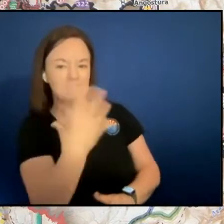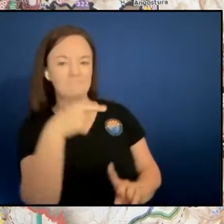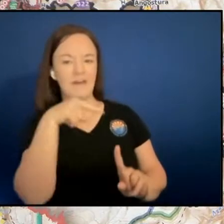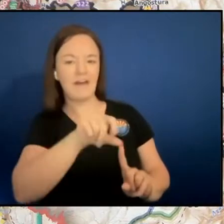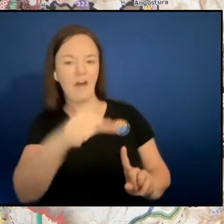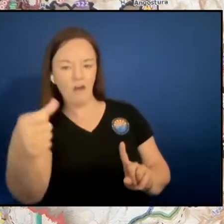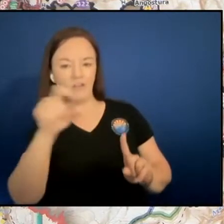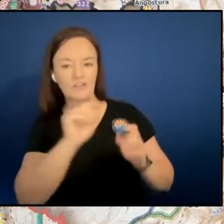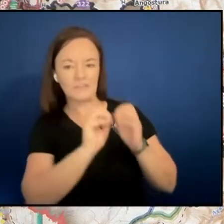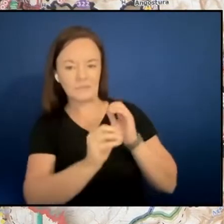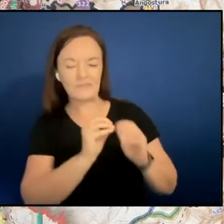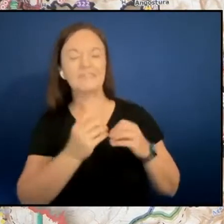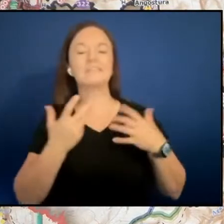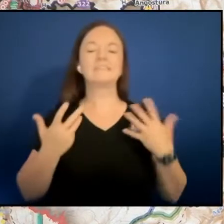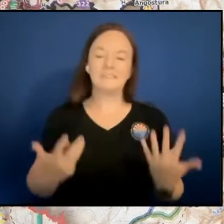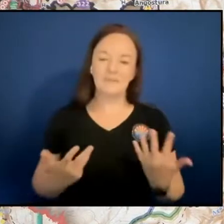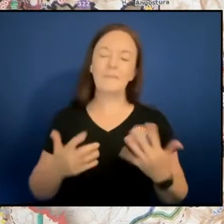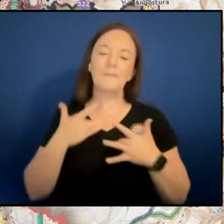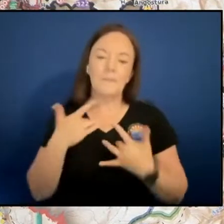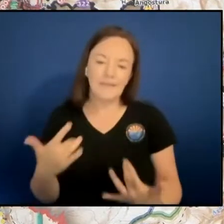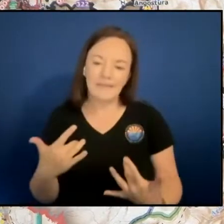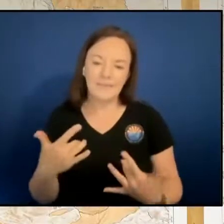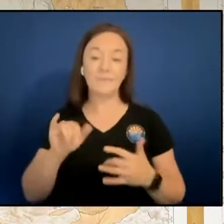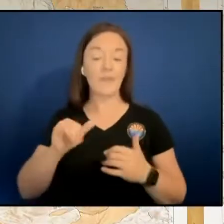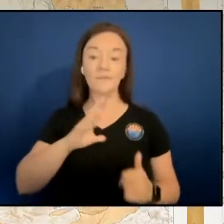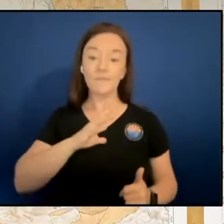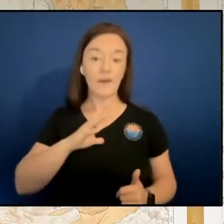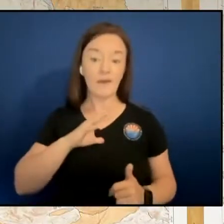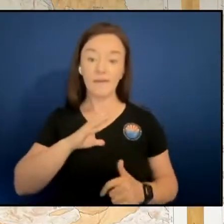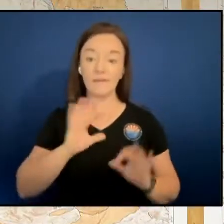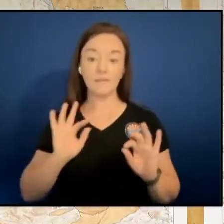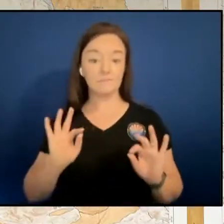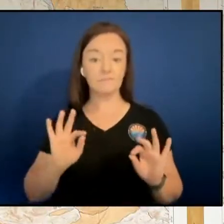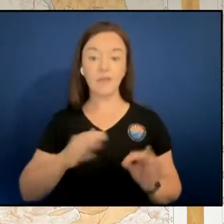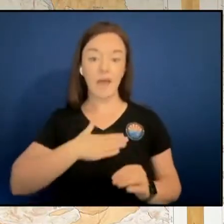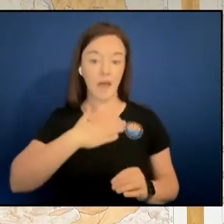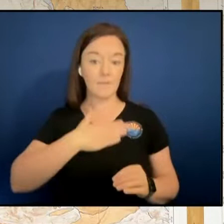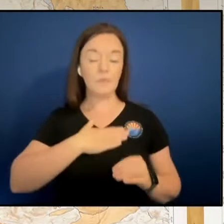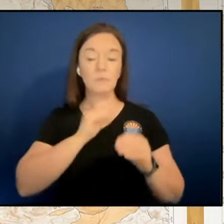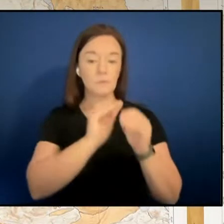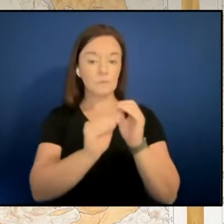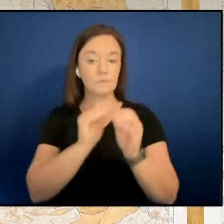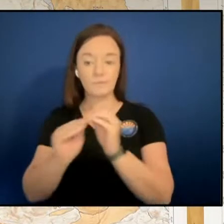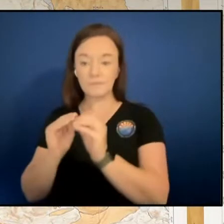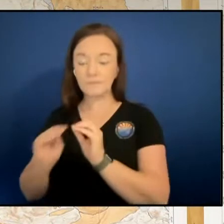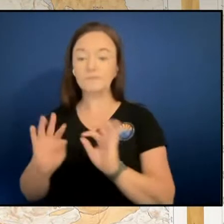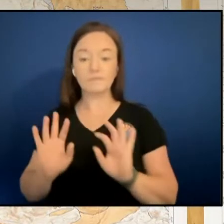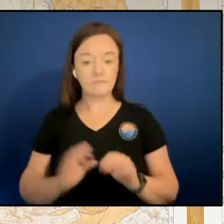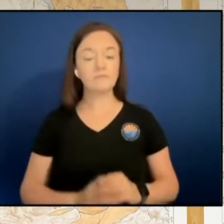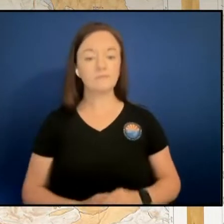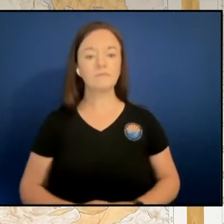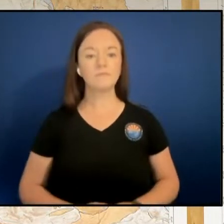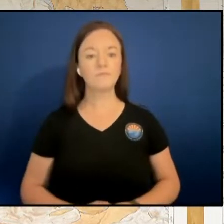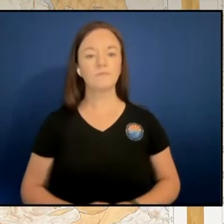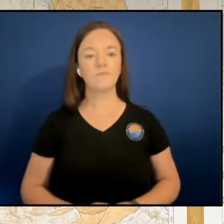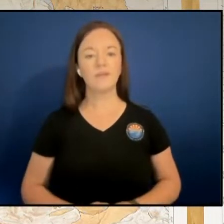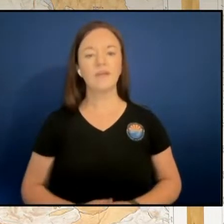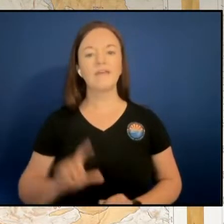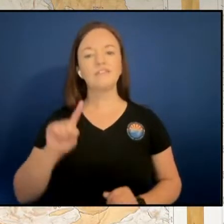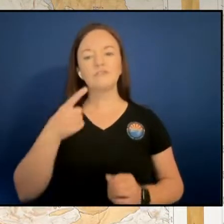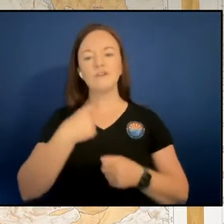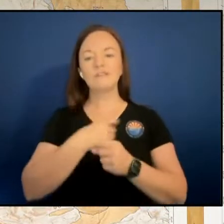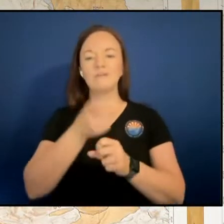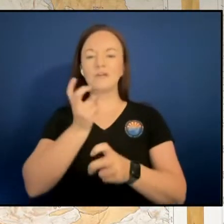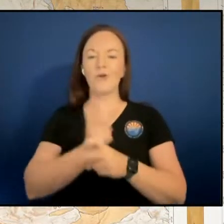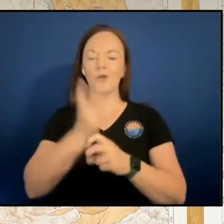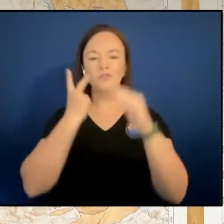be done, which is fine. We're happy to get it done. It makes projections difficult for how long